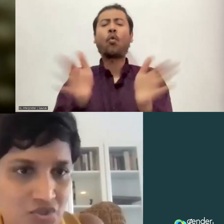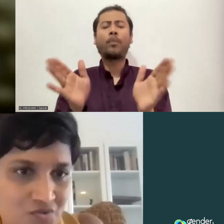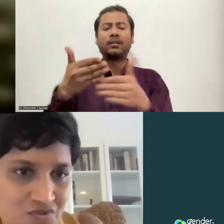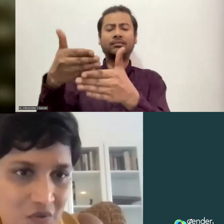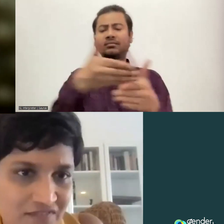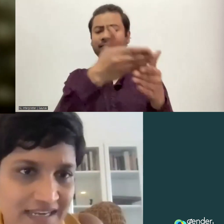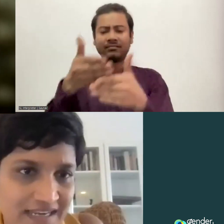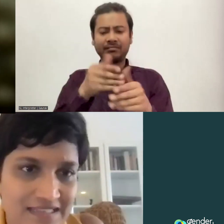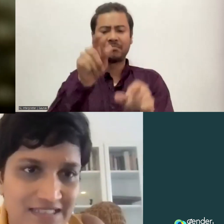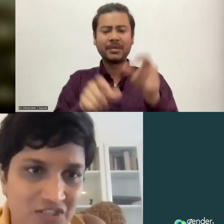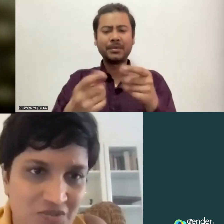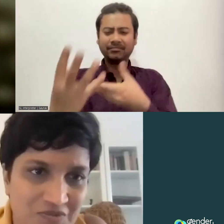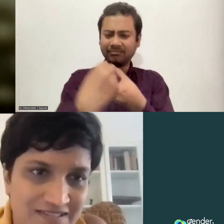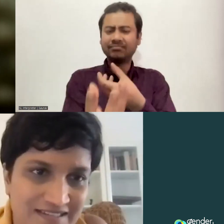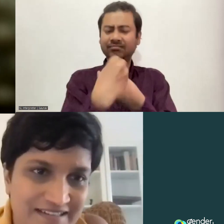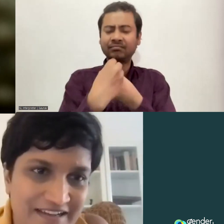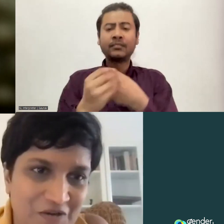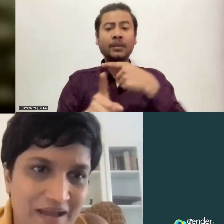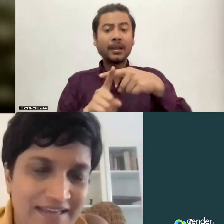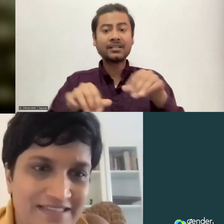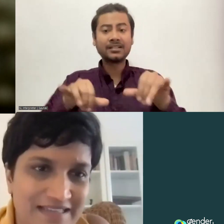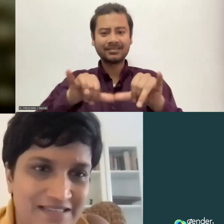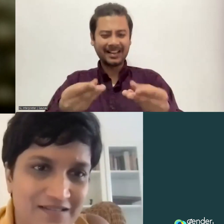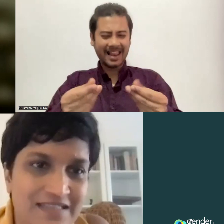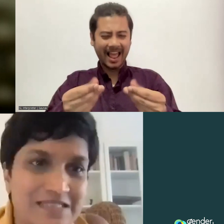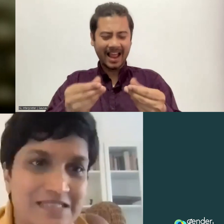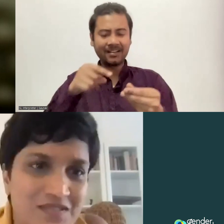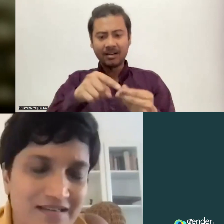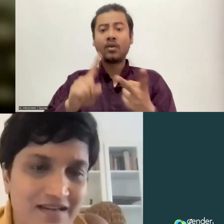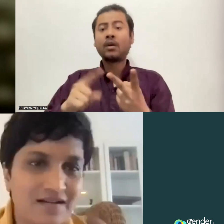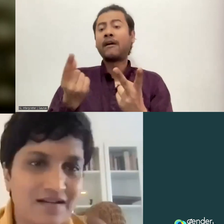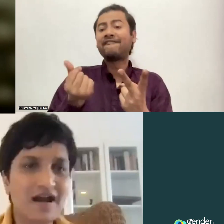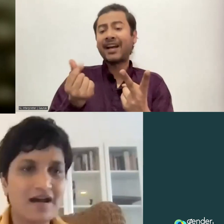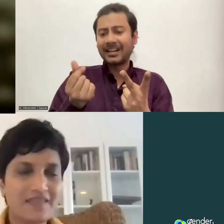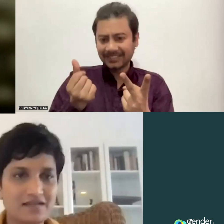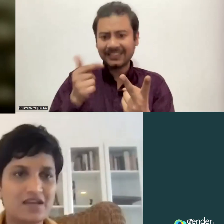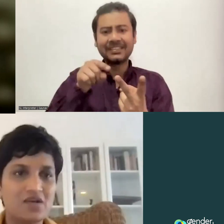land issues or financing issues? Banking, so the systems that